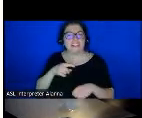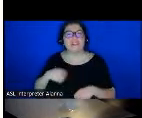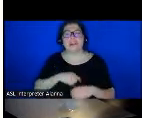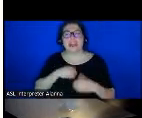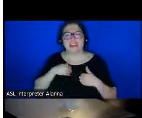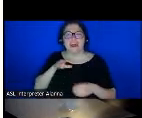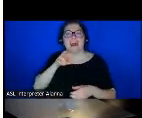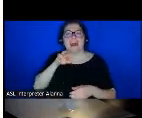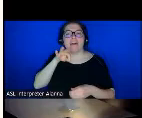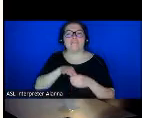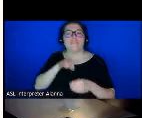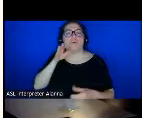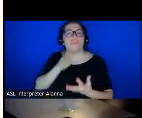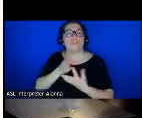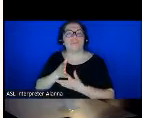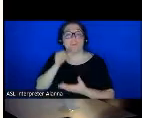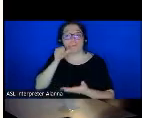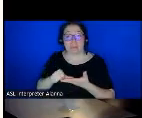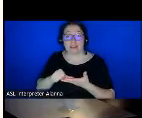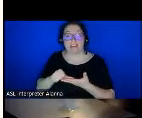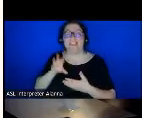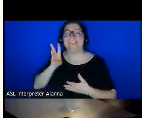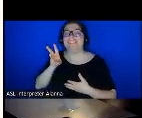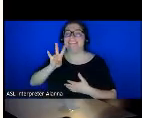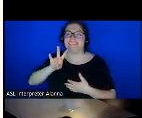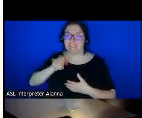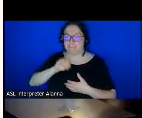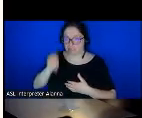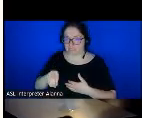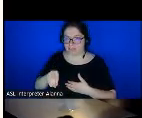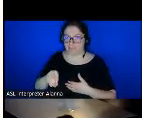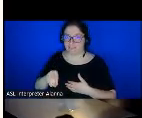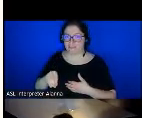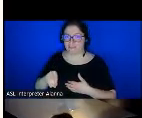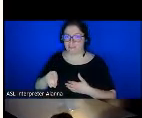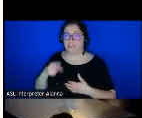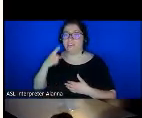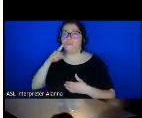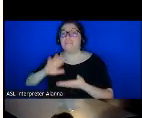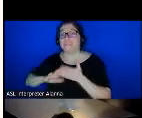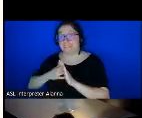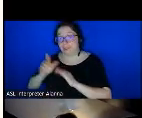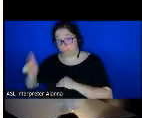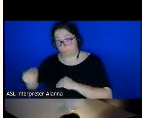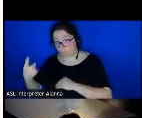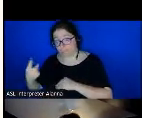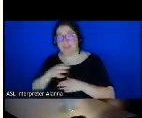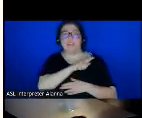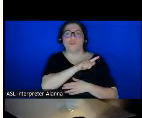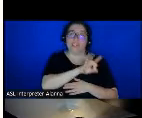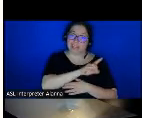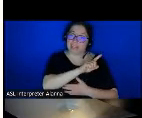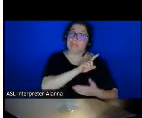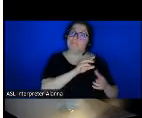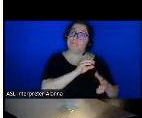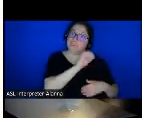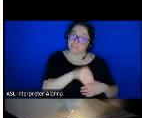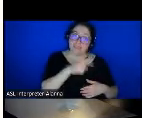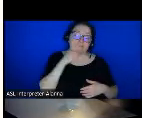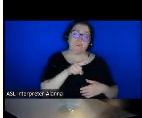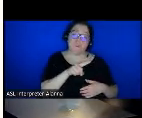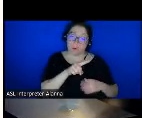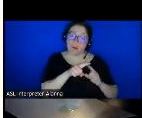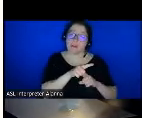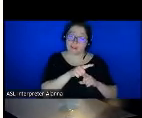of our city only voters come out and vote versus 28 which was still pretty respectable for municipal elections um